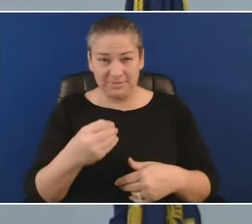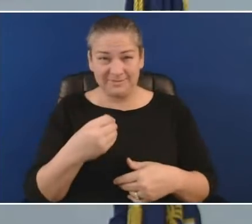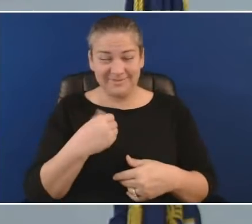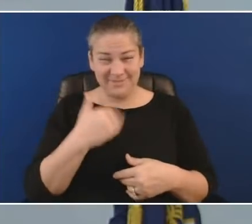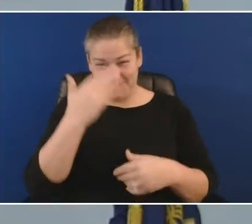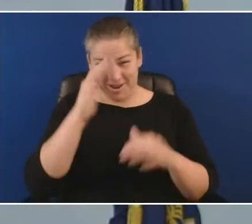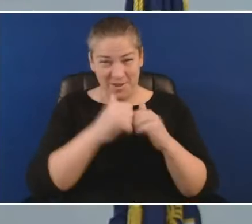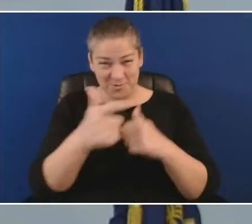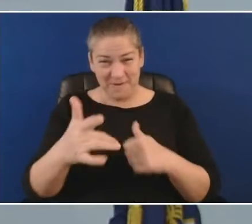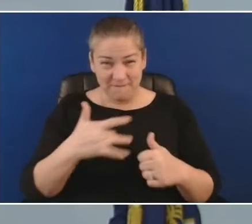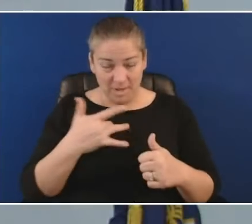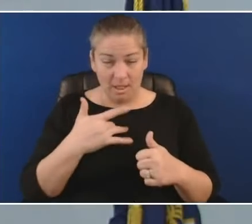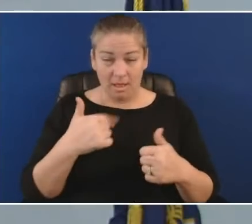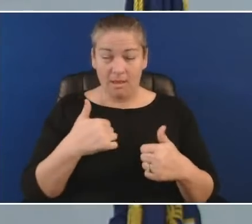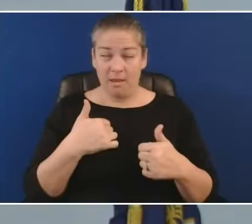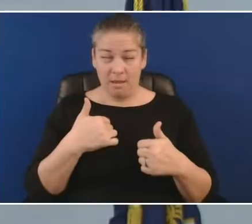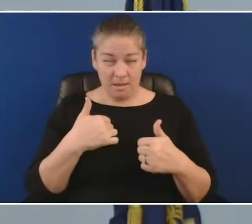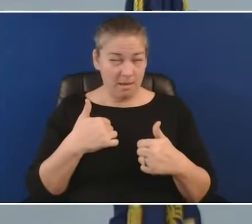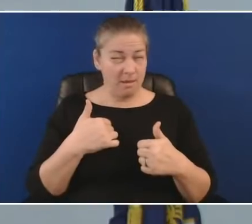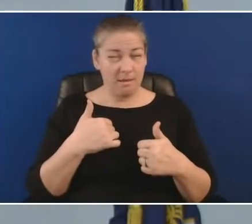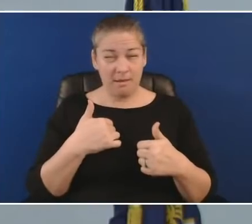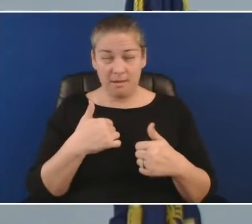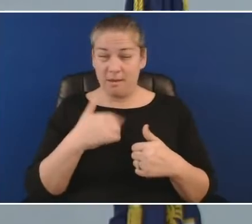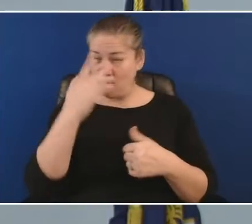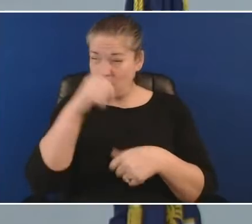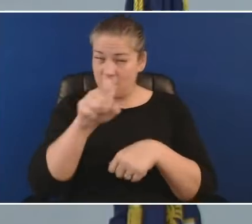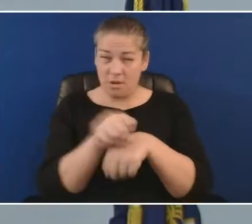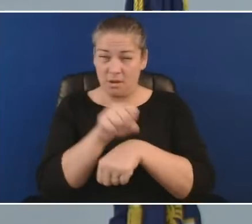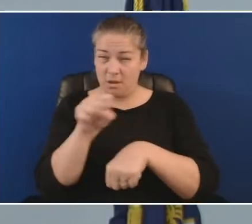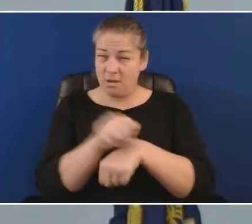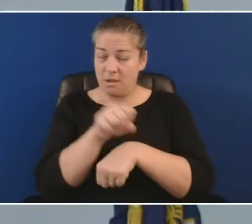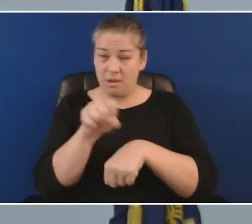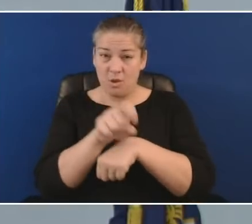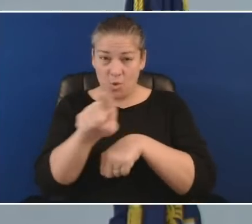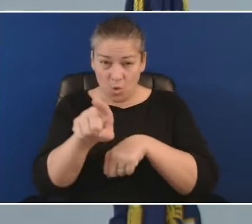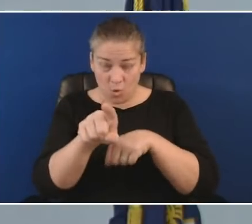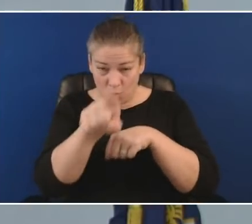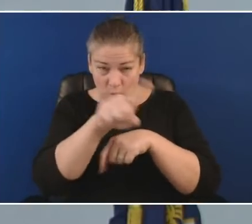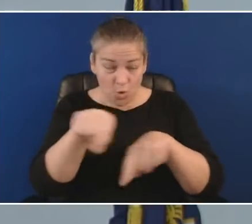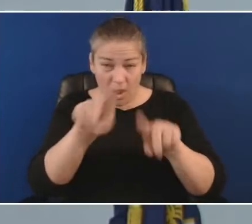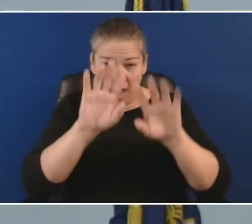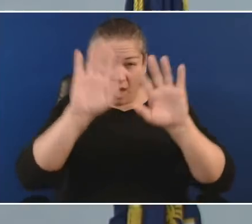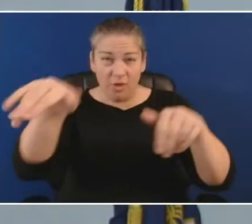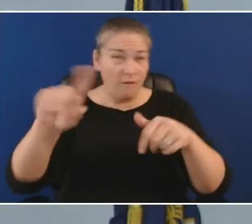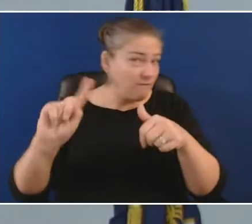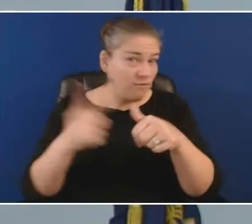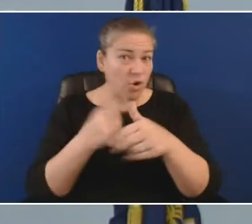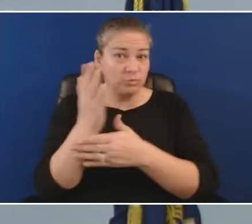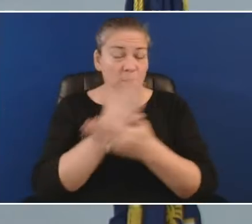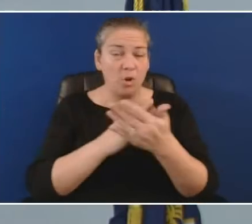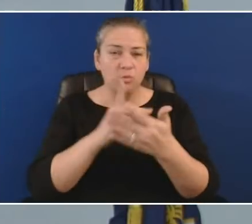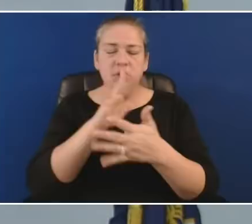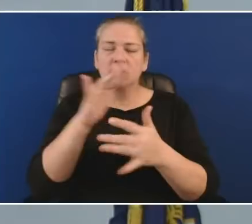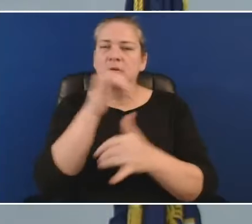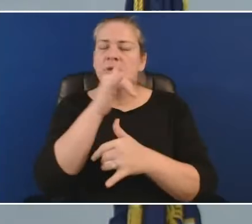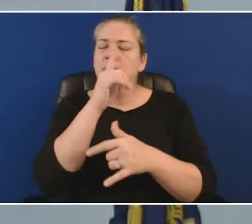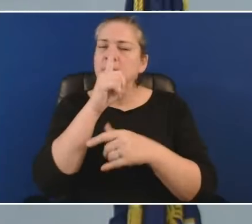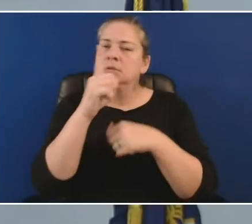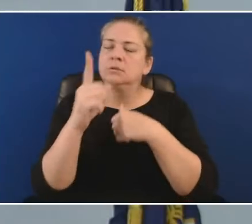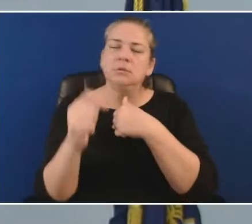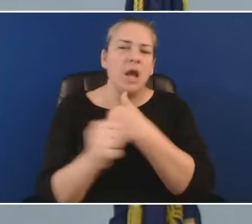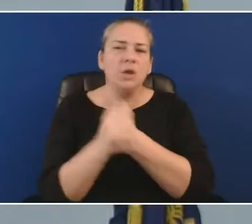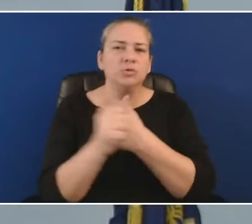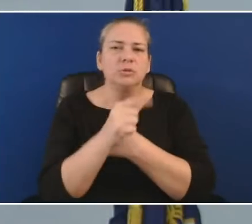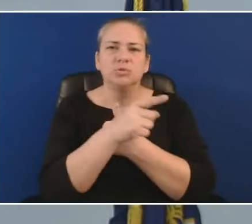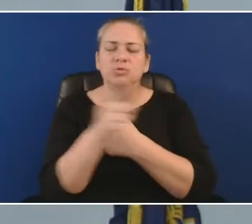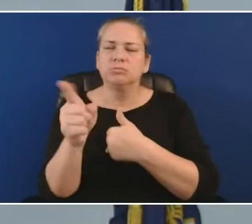I know the efforts that you've put in. And I know when you were out there, especially in the first part of it, it was incredibly dangerous to you. We